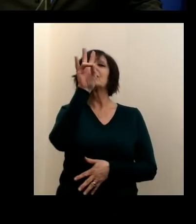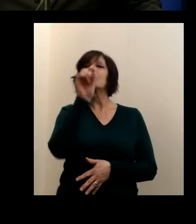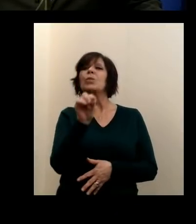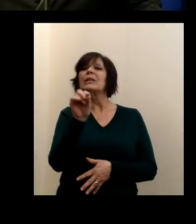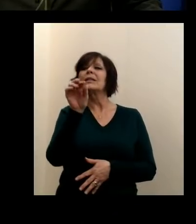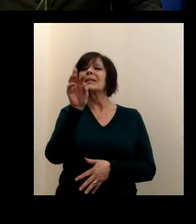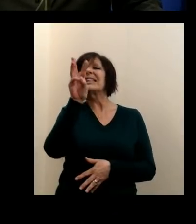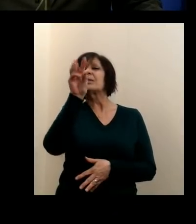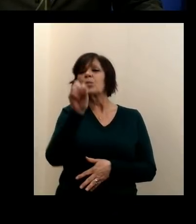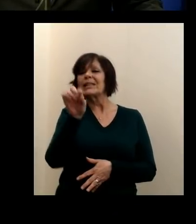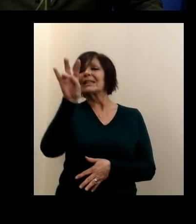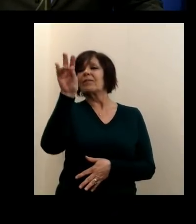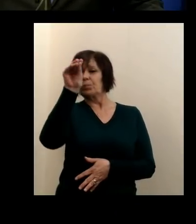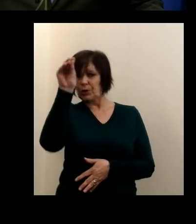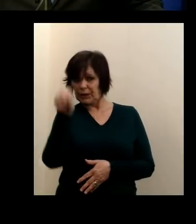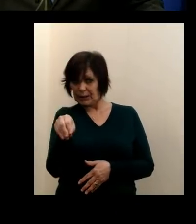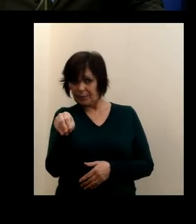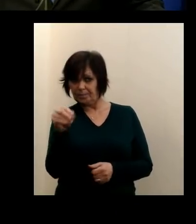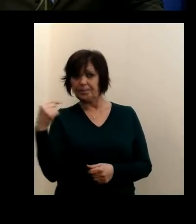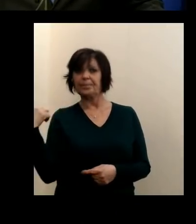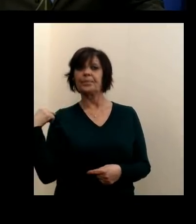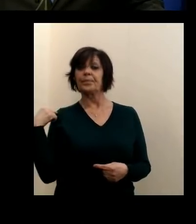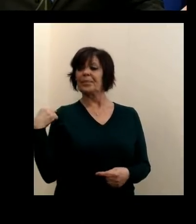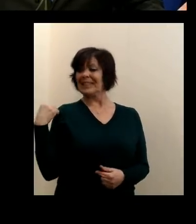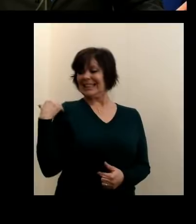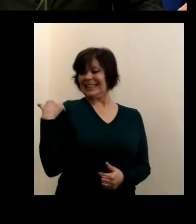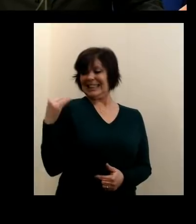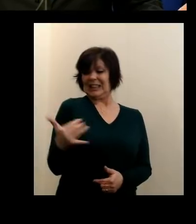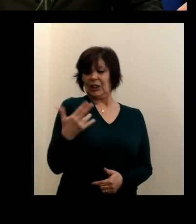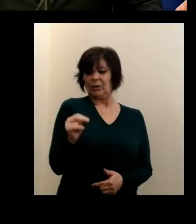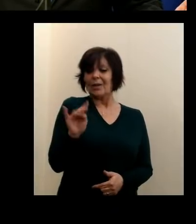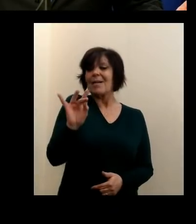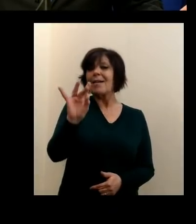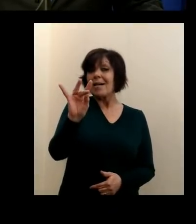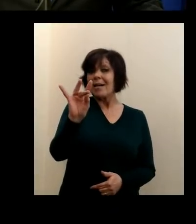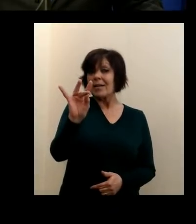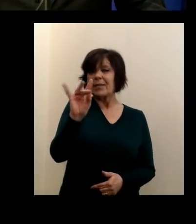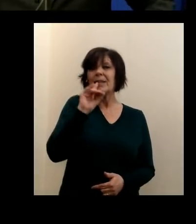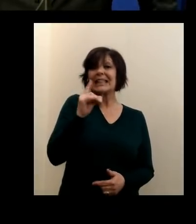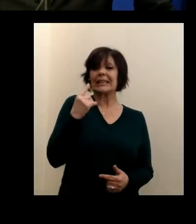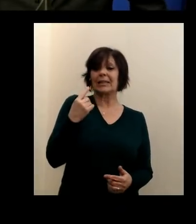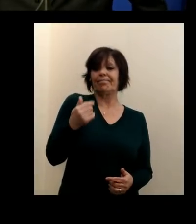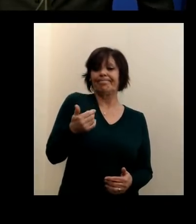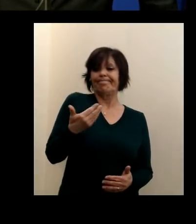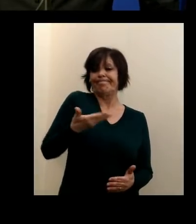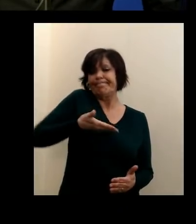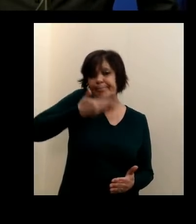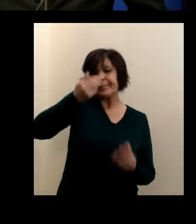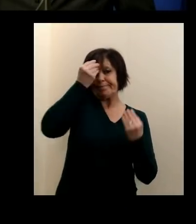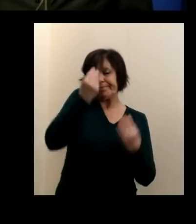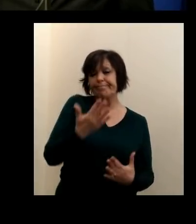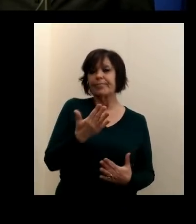6.7%. As of January 8th, which is the most accurate date that we have,